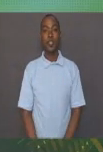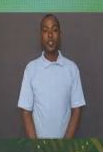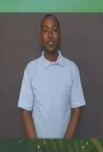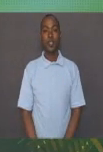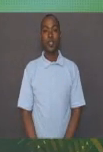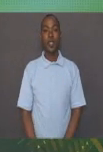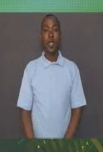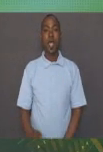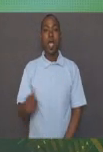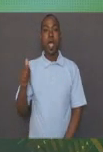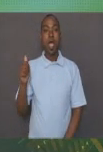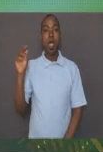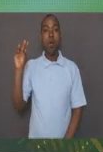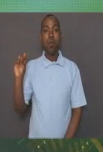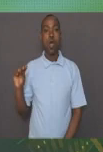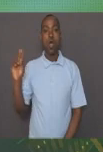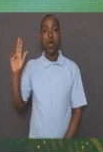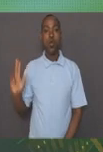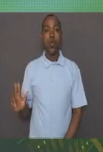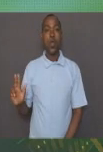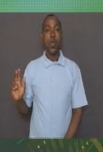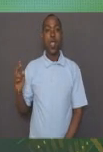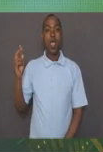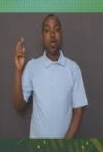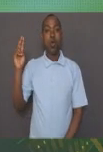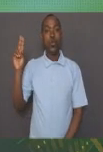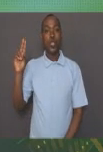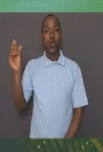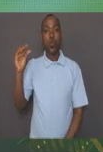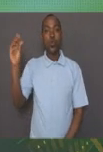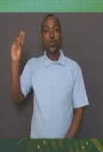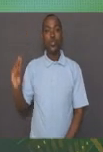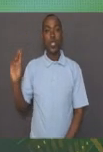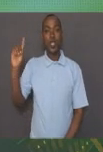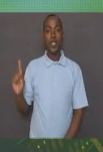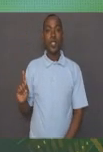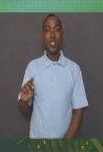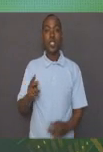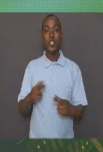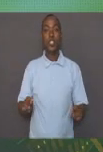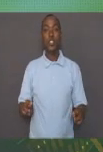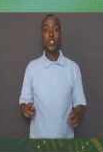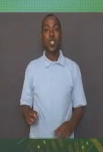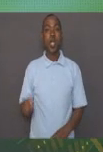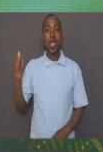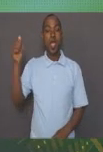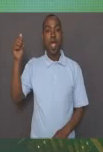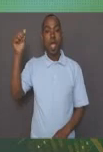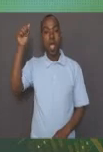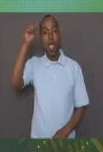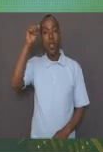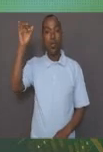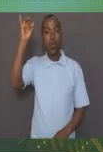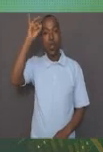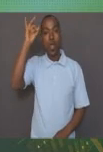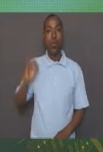Armauer Hansen Research Institute, and Akiliu Lema Institute of